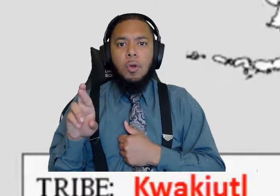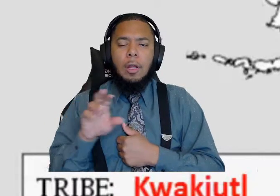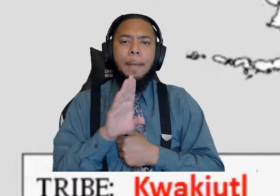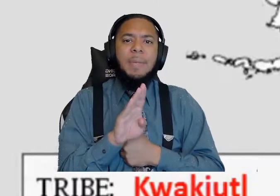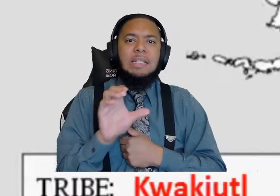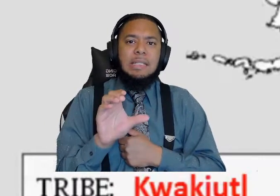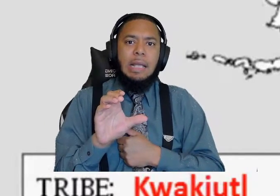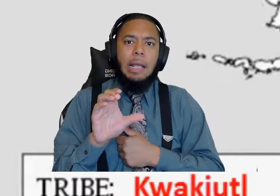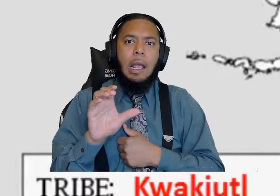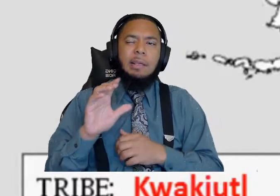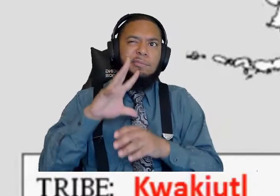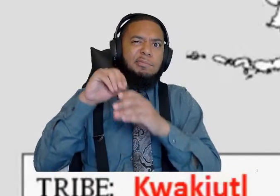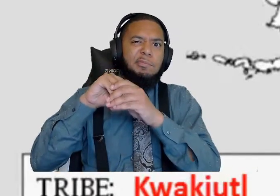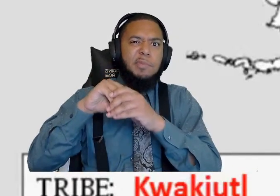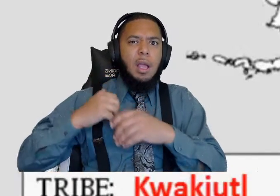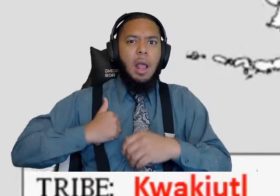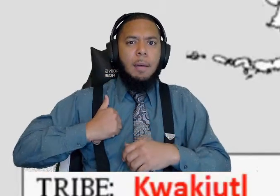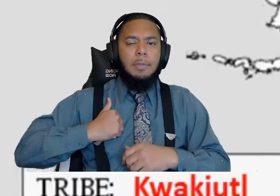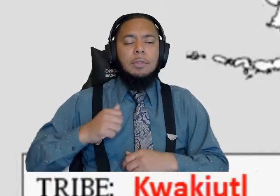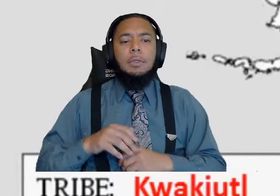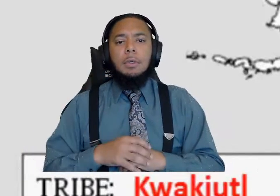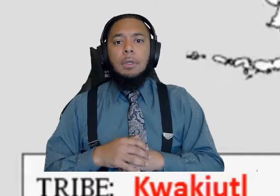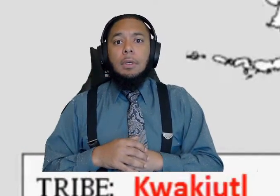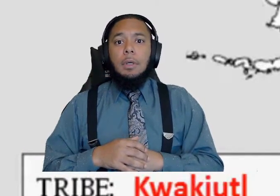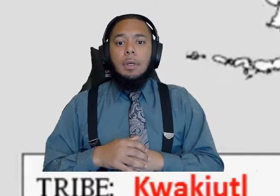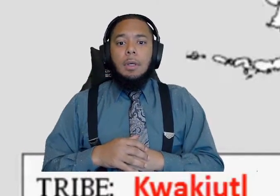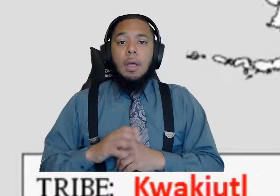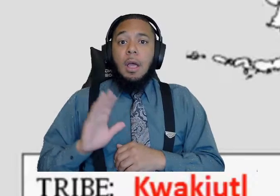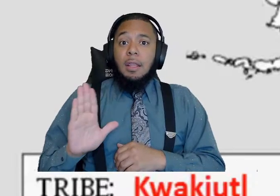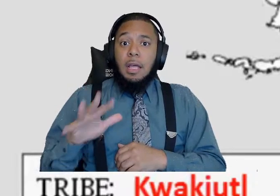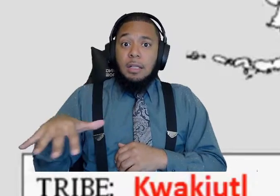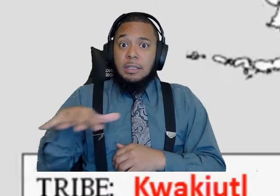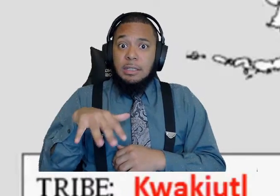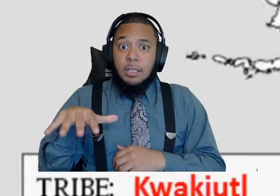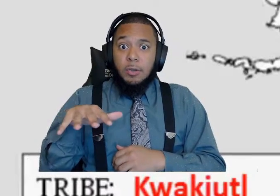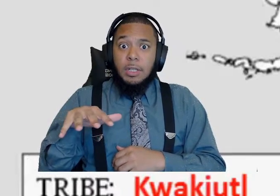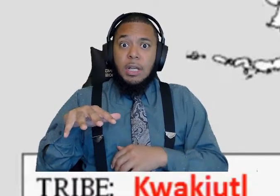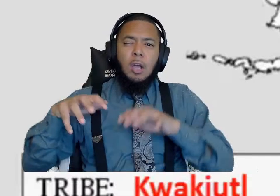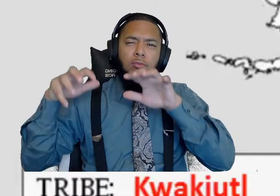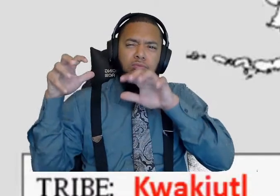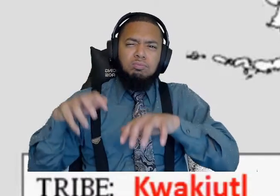Canada. They're characterized by a rainy and mild climate.